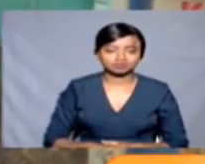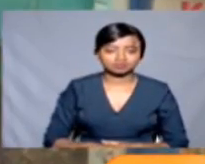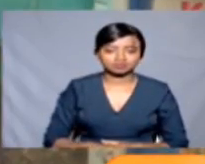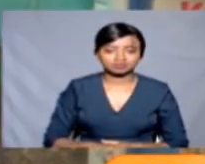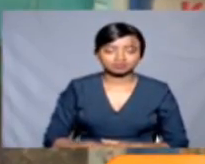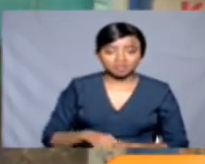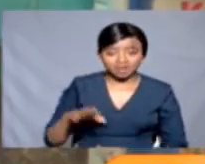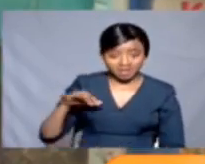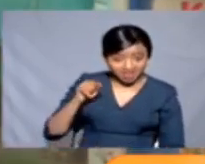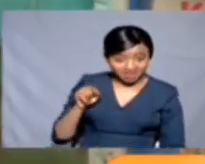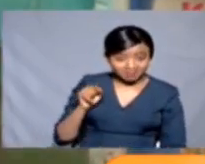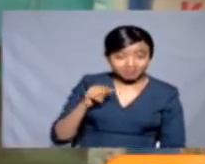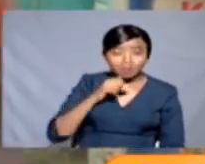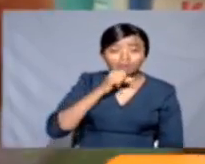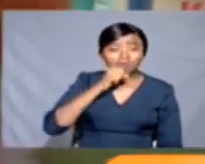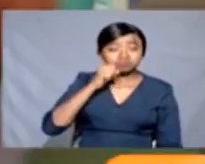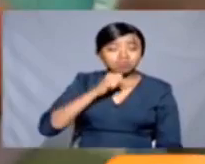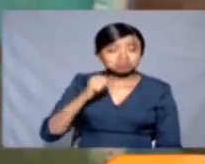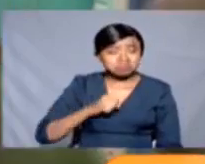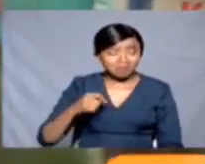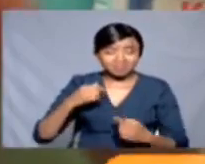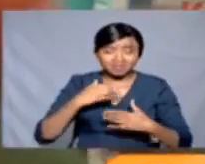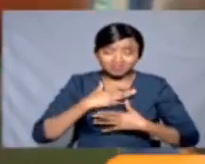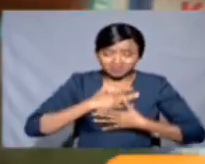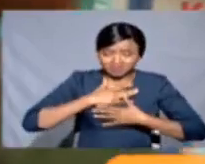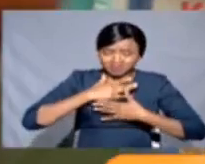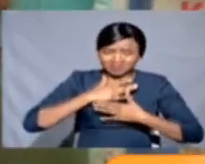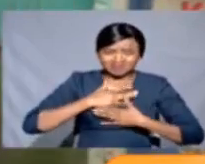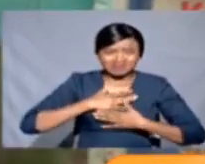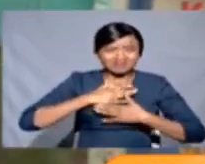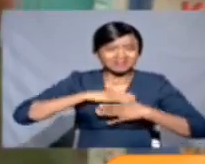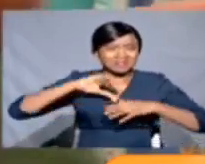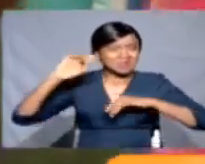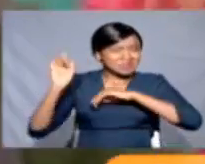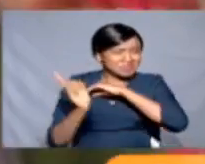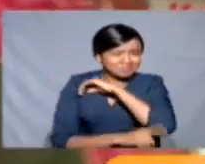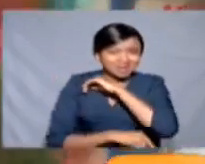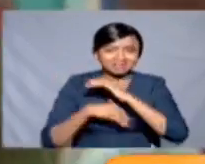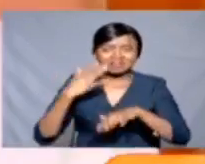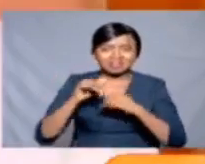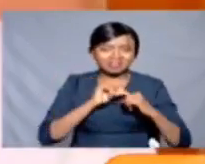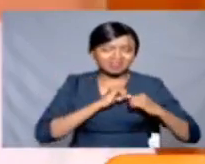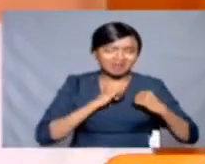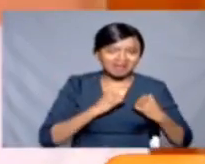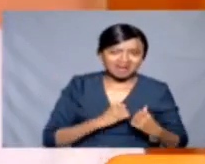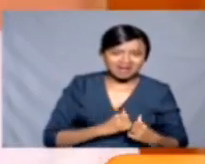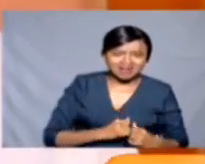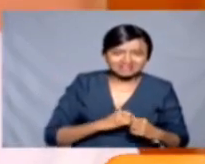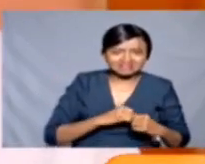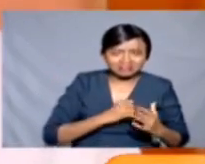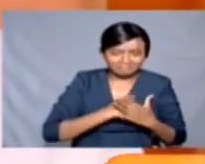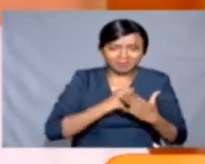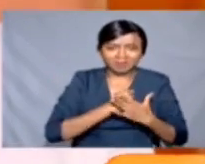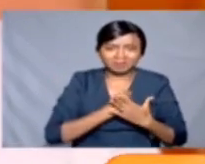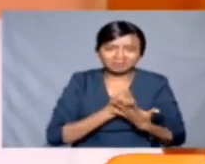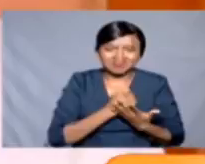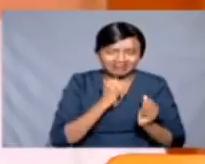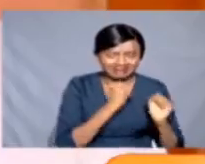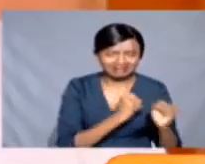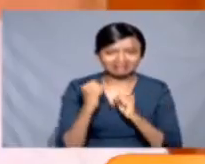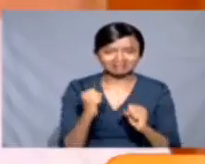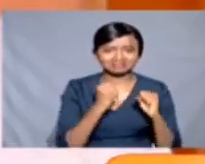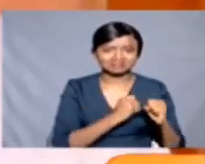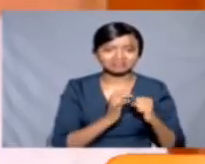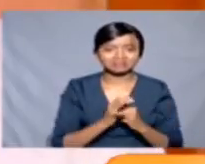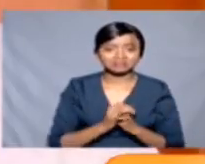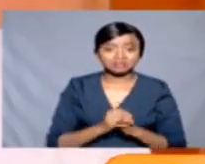elderly people have really bad lungs, and over time they develop heart failures. And you see, if a child starts